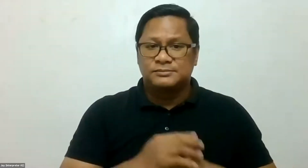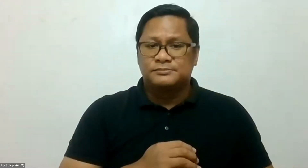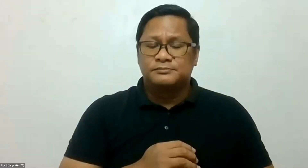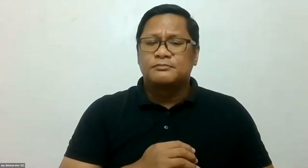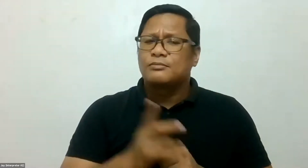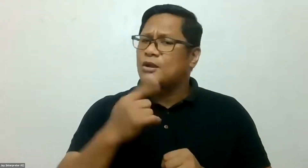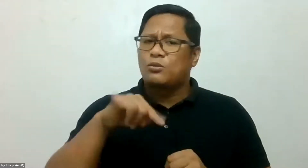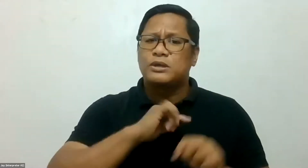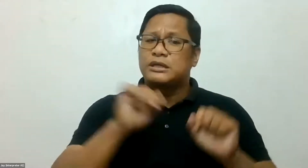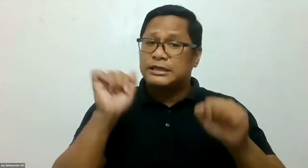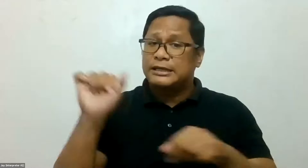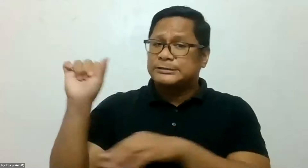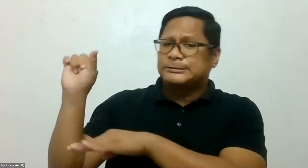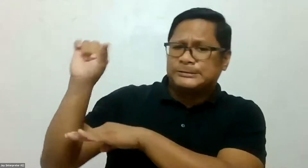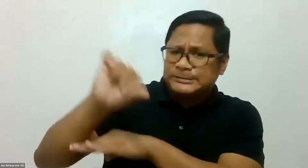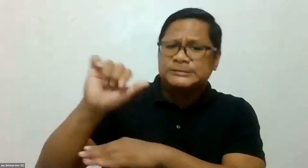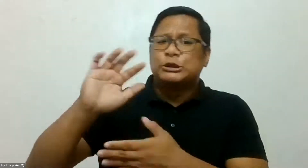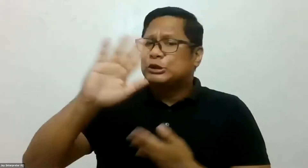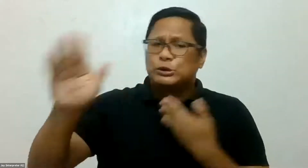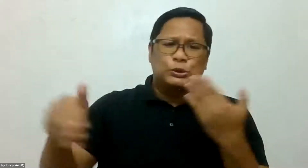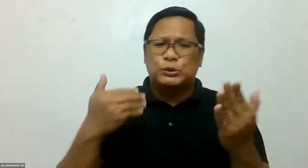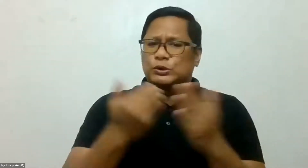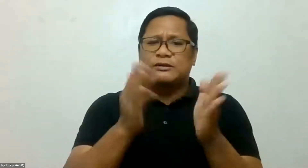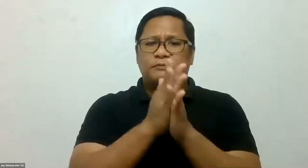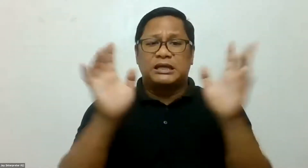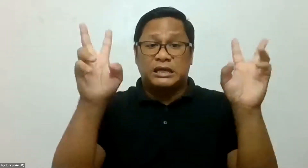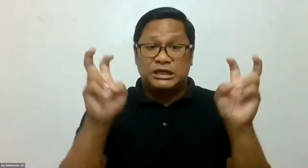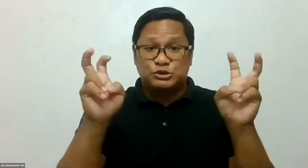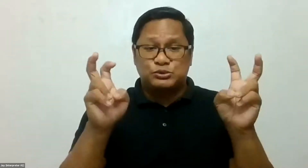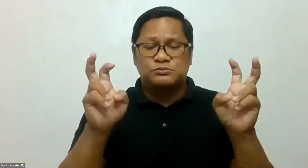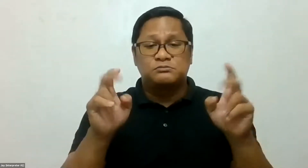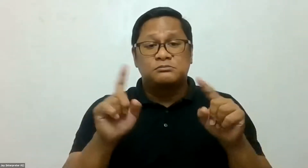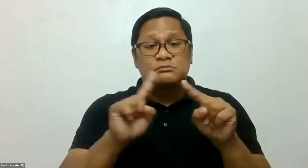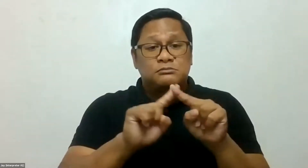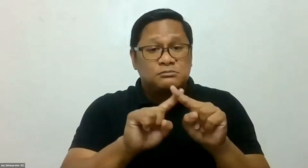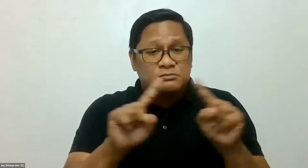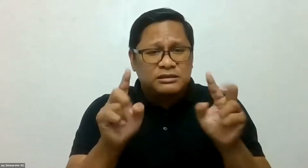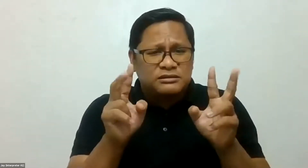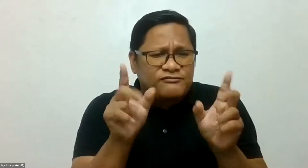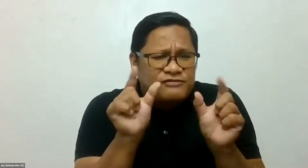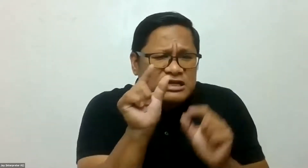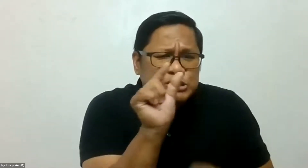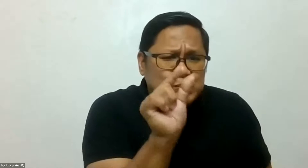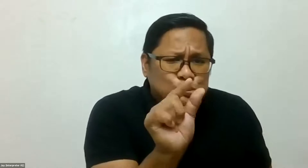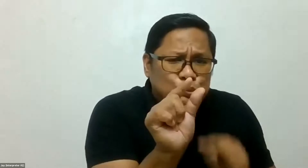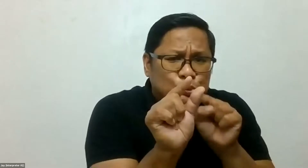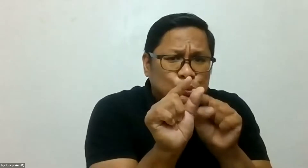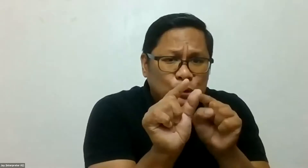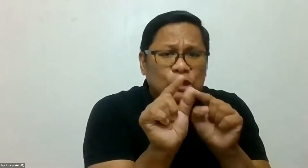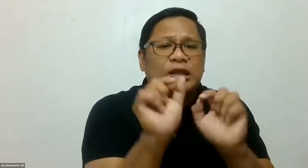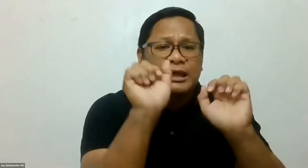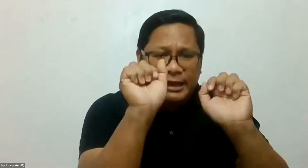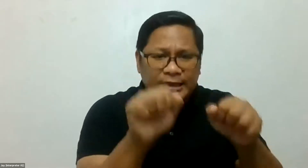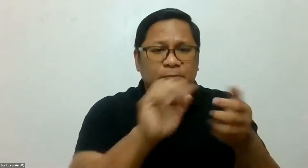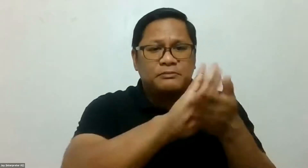We can succeed in all of the big issues, but yung pinakamaliit could cause all our downfall.